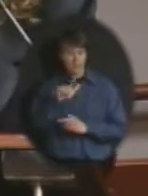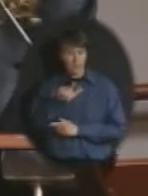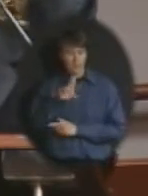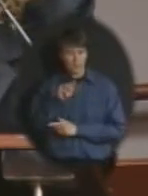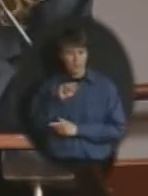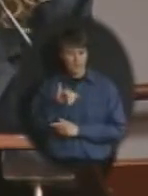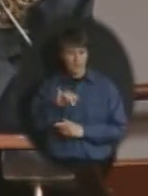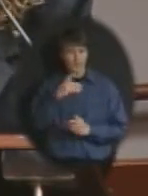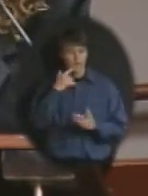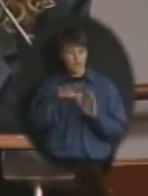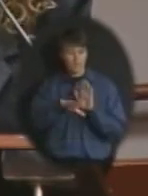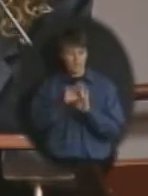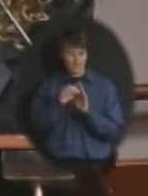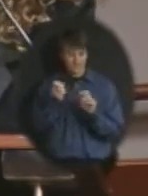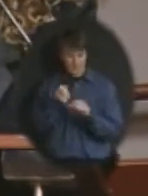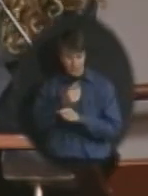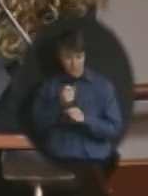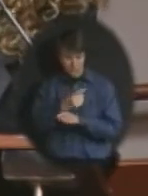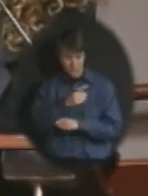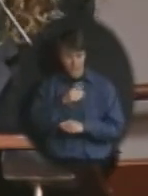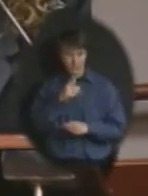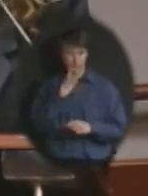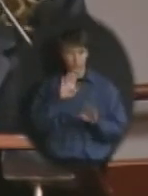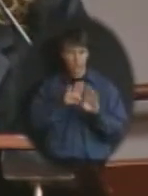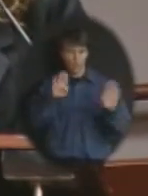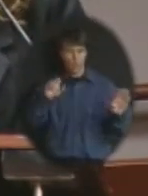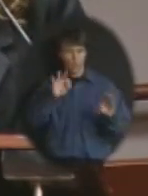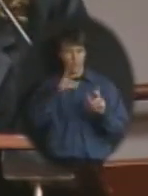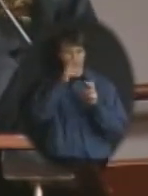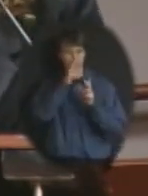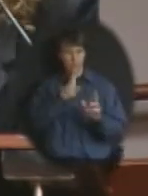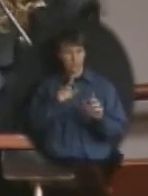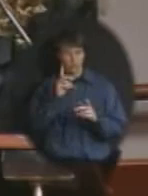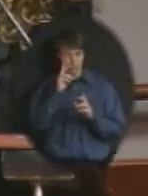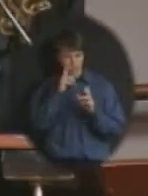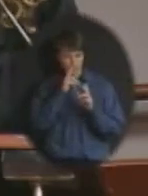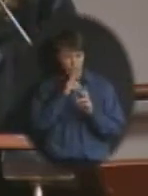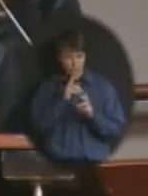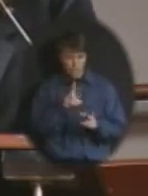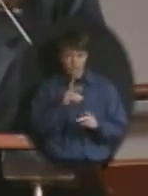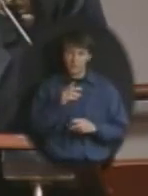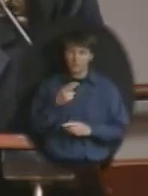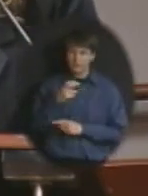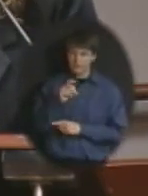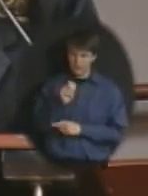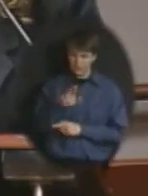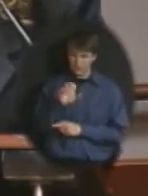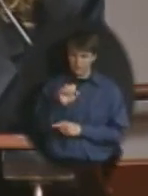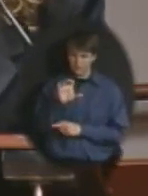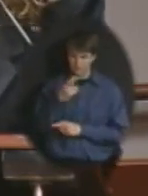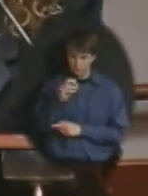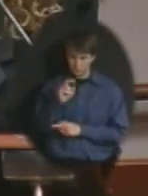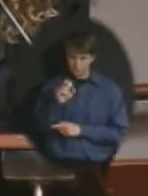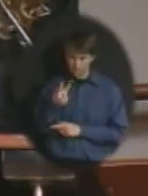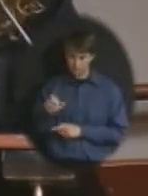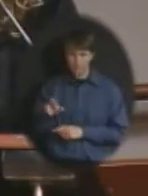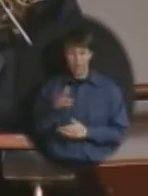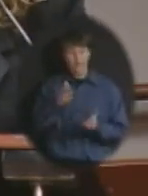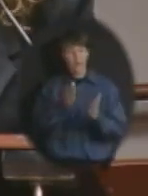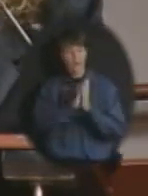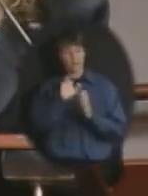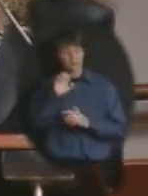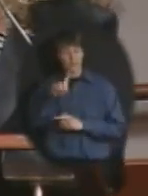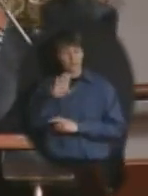Public Schools Alumni Association with the Wall of Honor recognition. In addition to Heather Schoonover, I'd like to ask Ed Badsky, Olathe